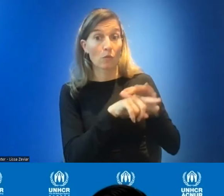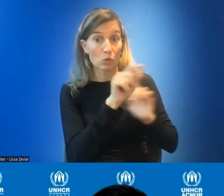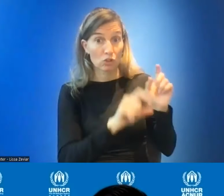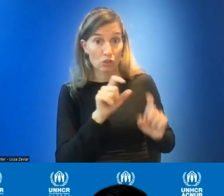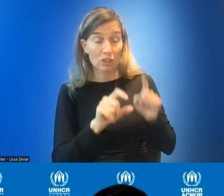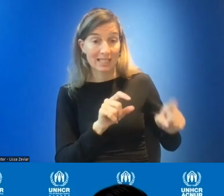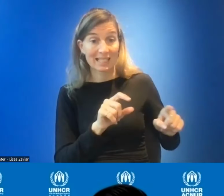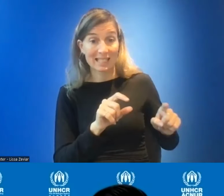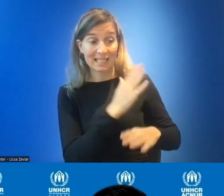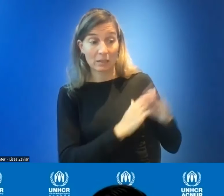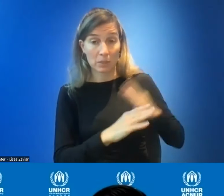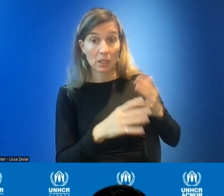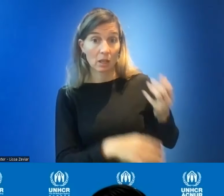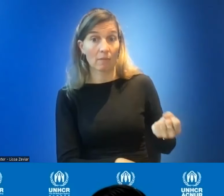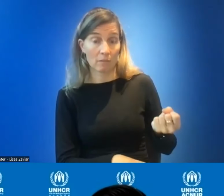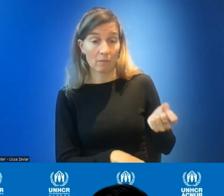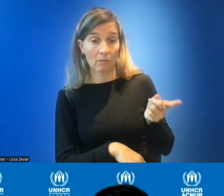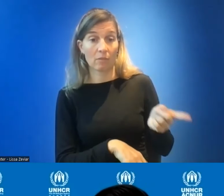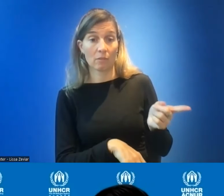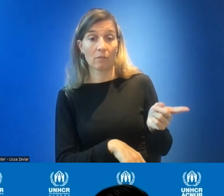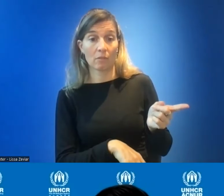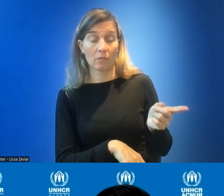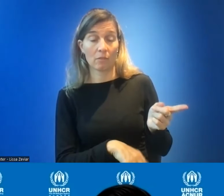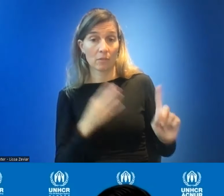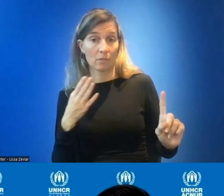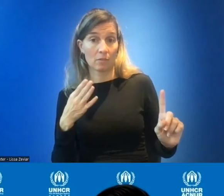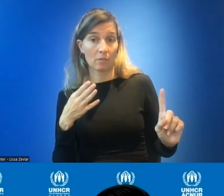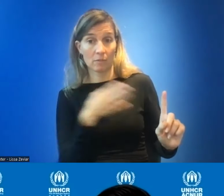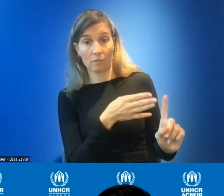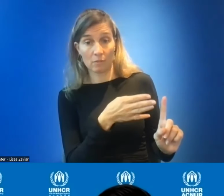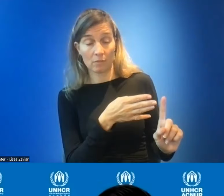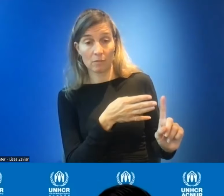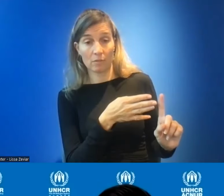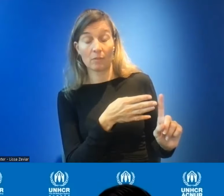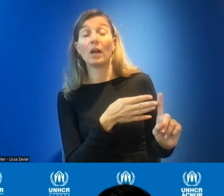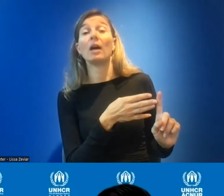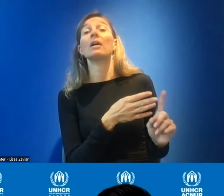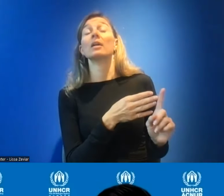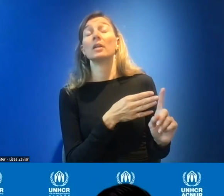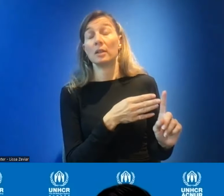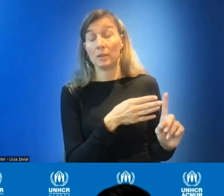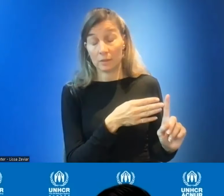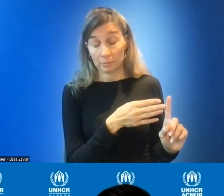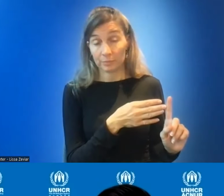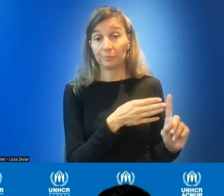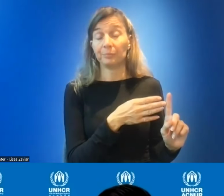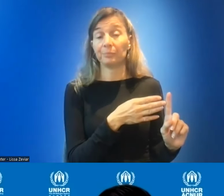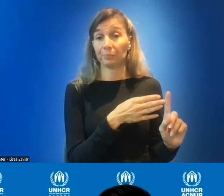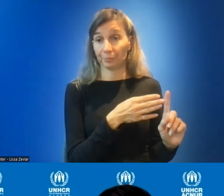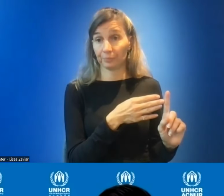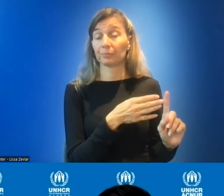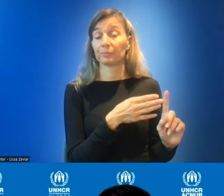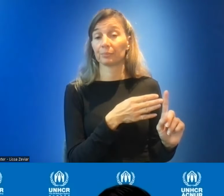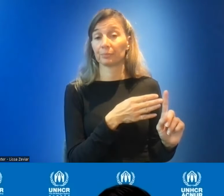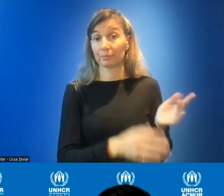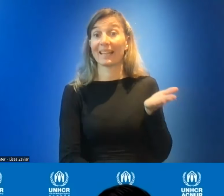assume. And here, I believe, beyond the fact of